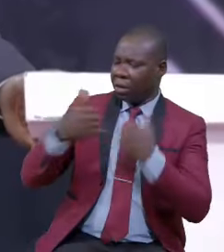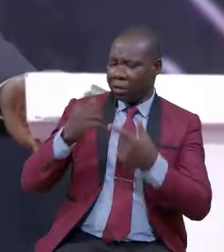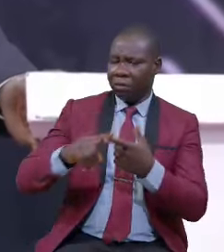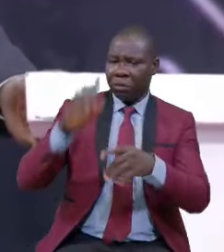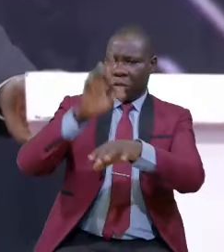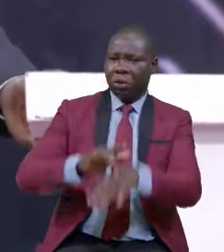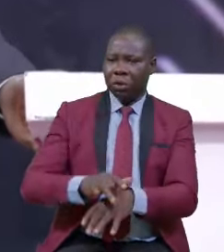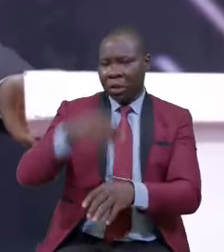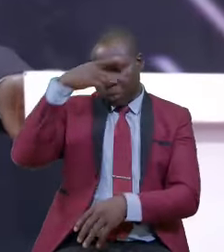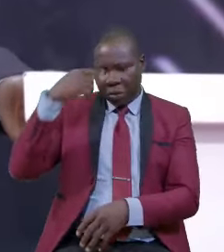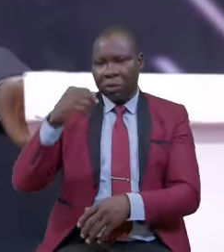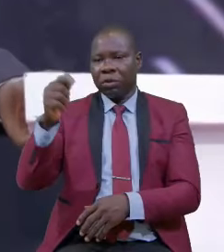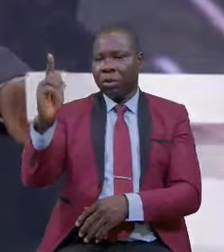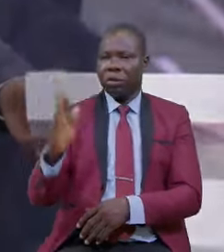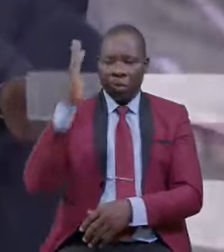confirm your word.